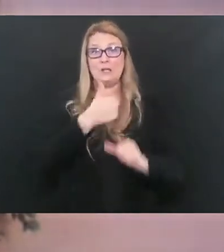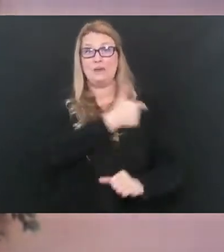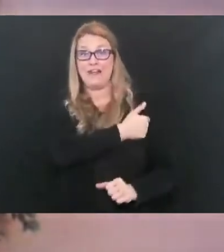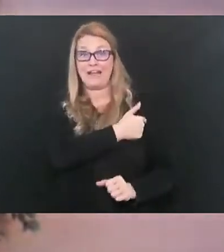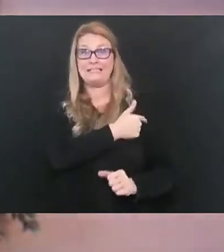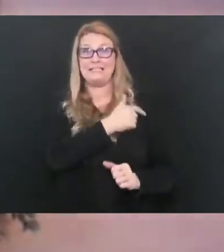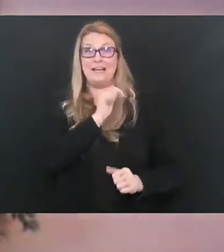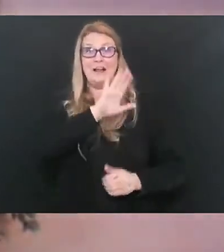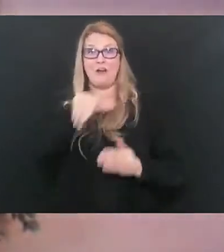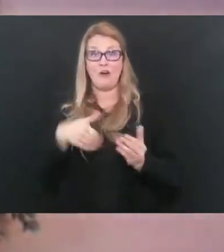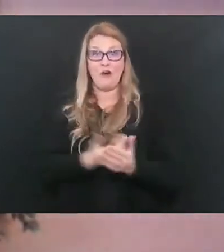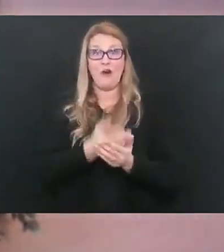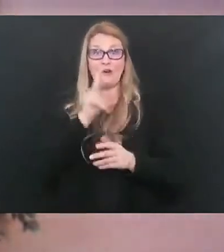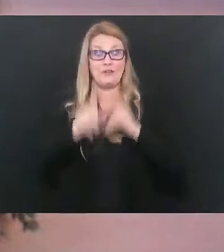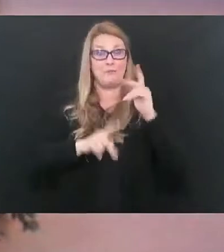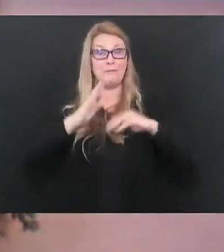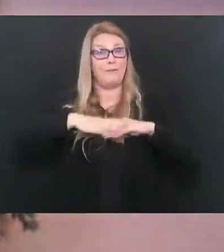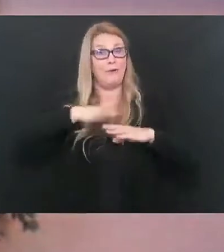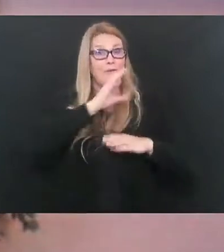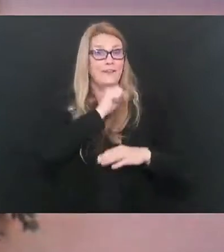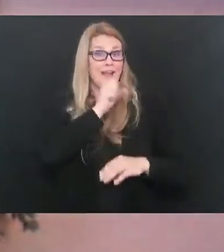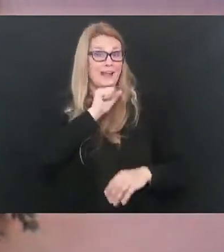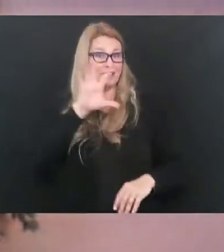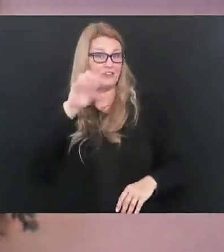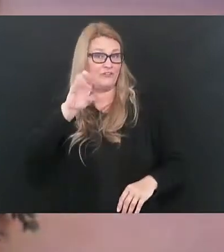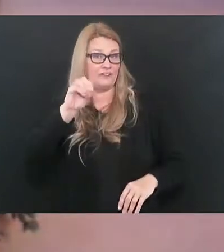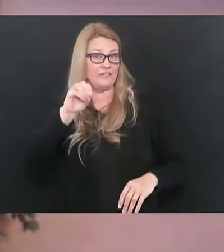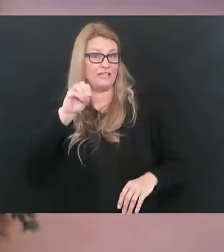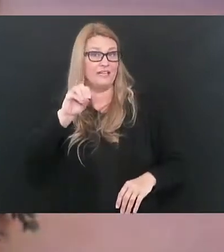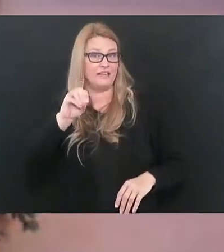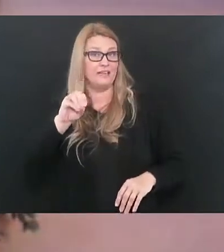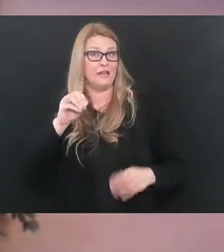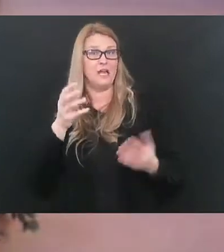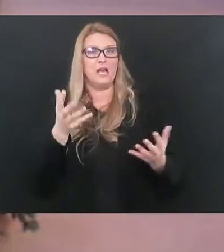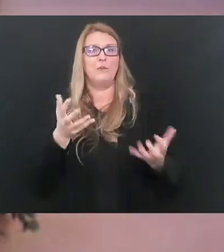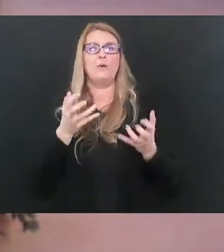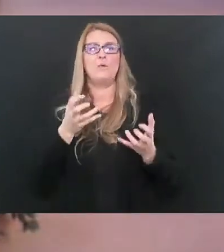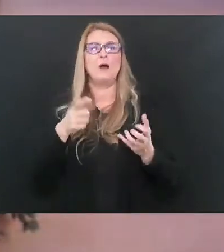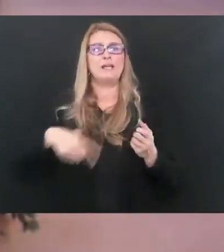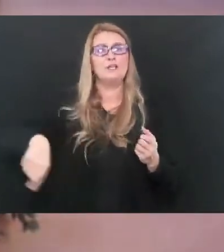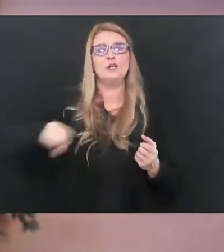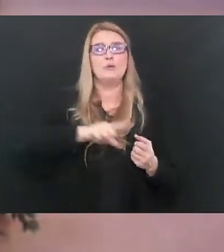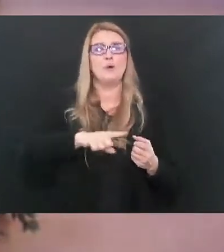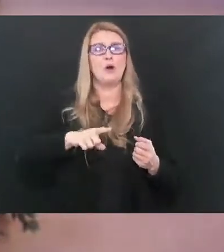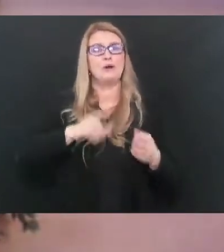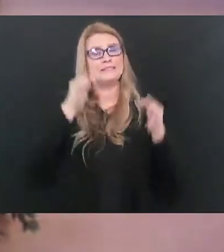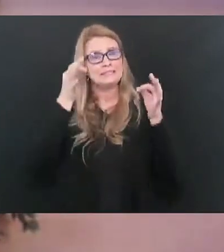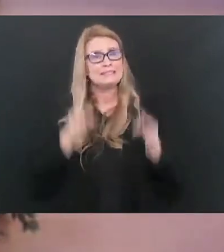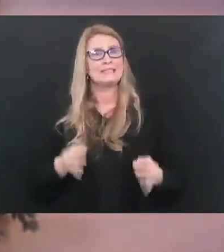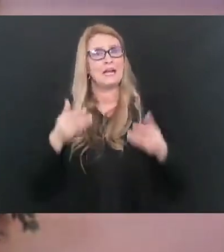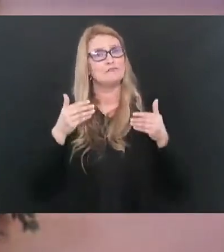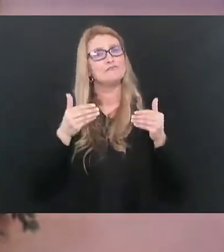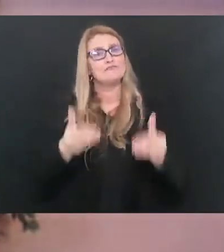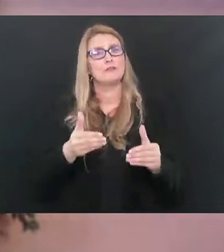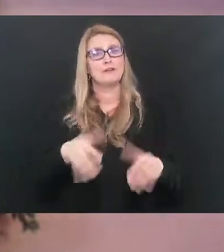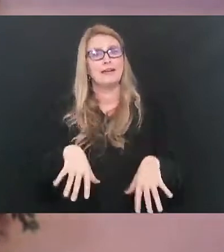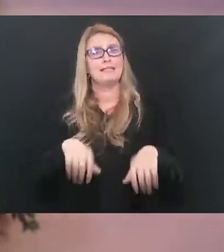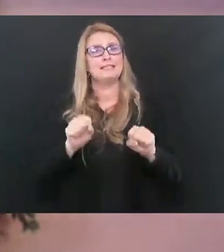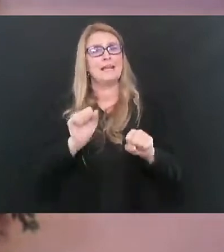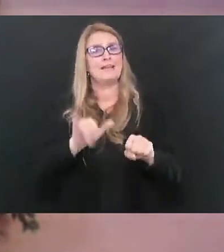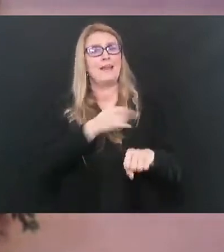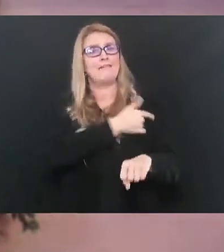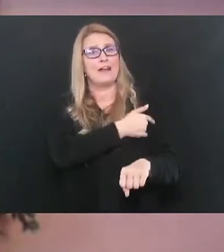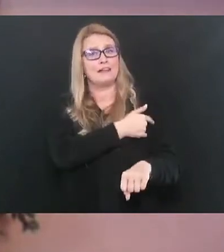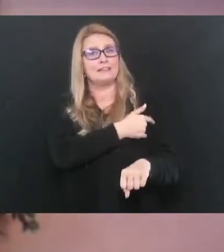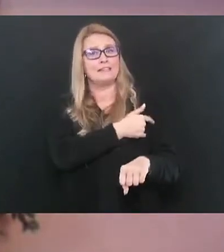of our citizens over 50. And we absolutely ask people to choose to take the vaccine, or people with those pre-existing medical